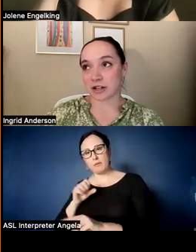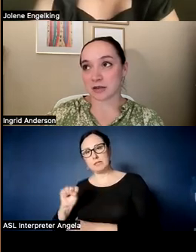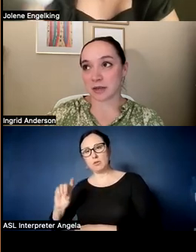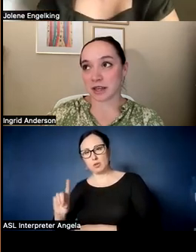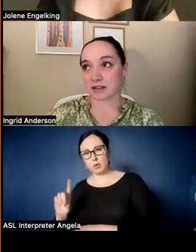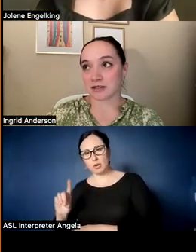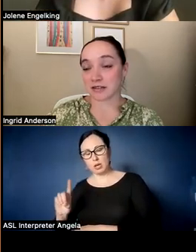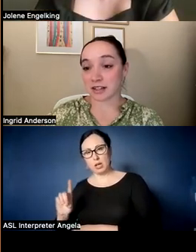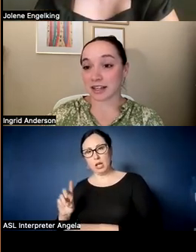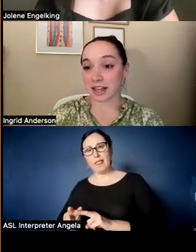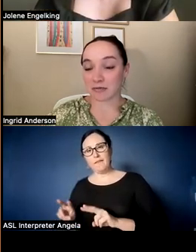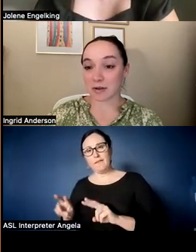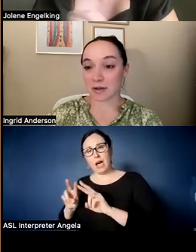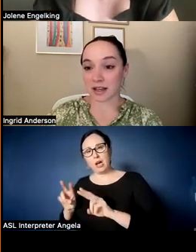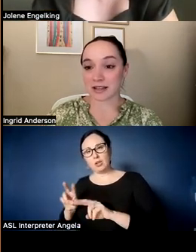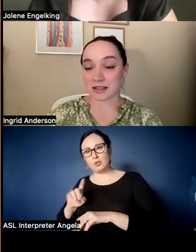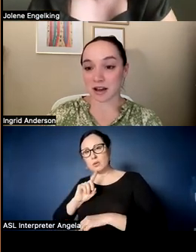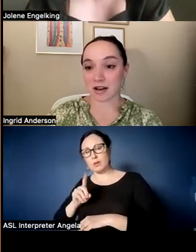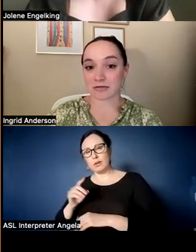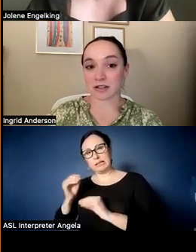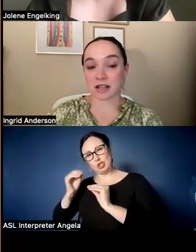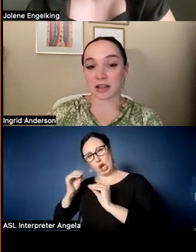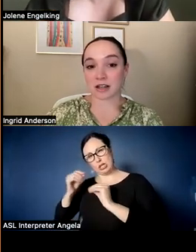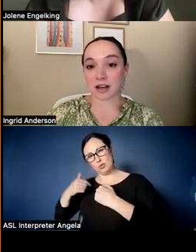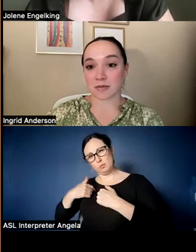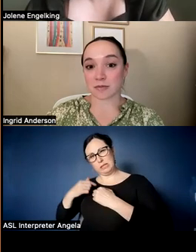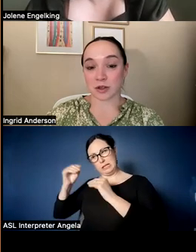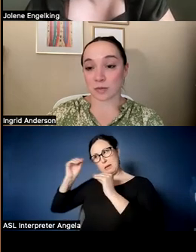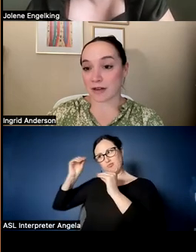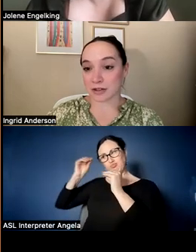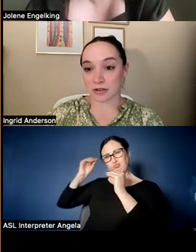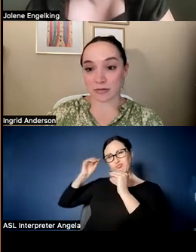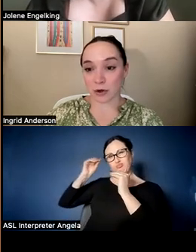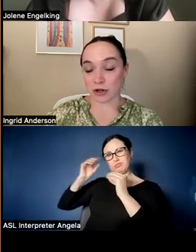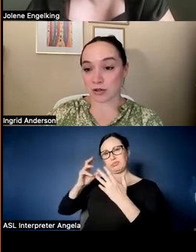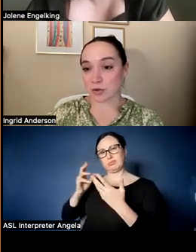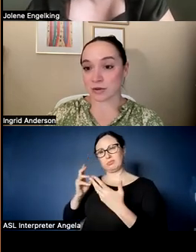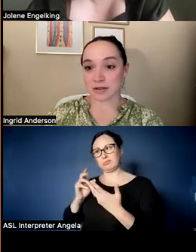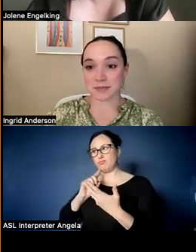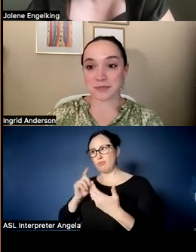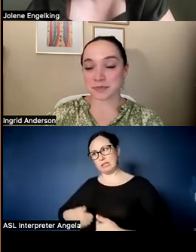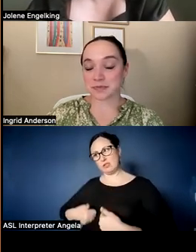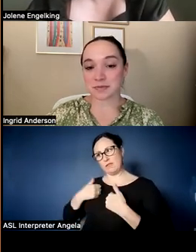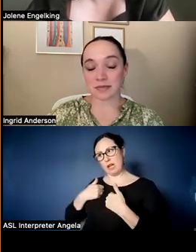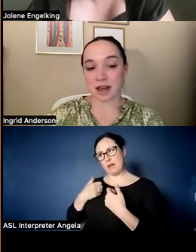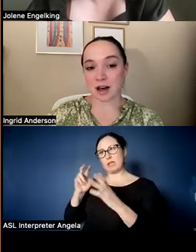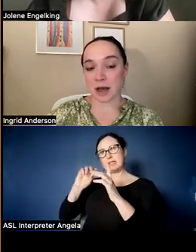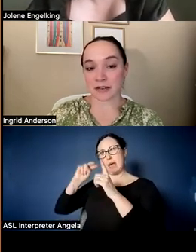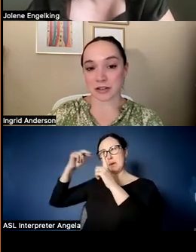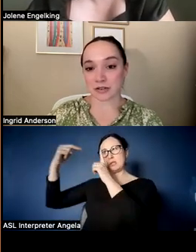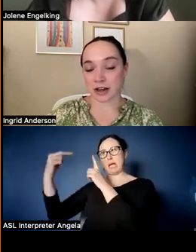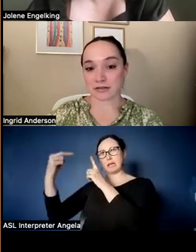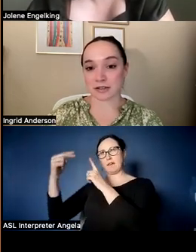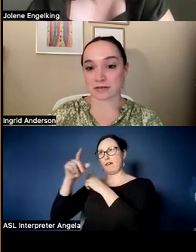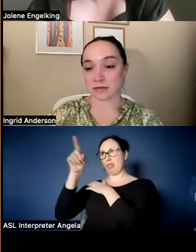that were taught to me definitely came from a lens of, having survived boarding schools,